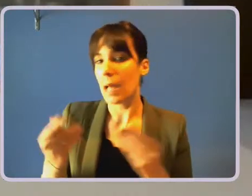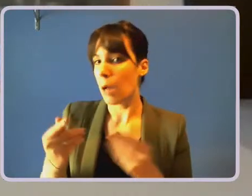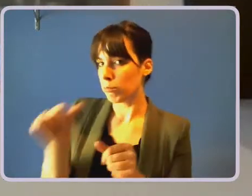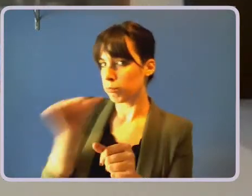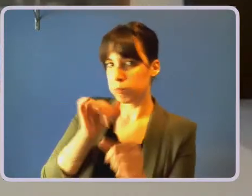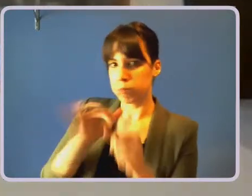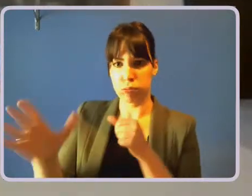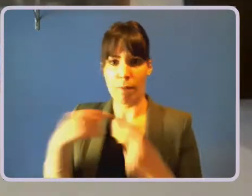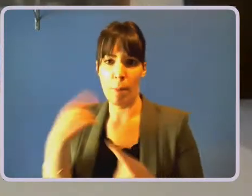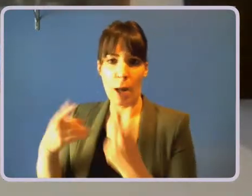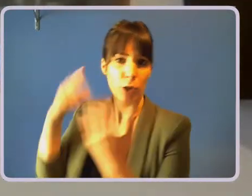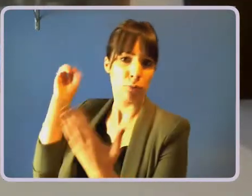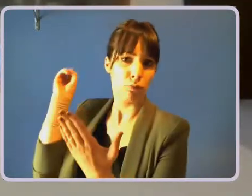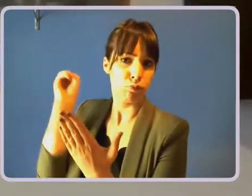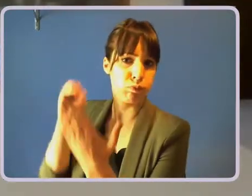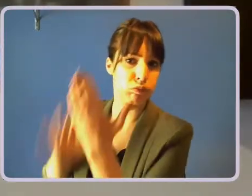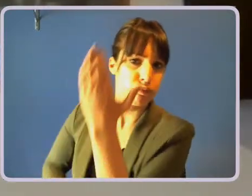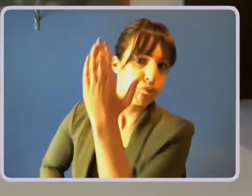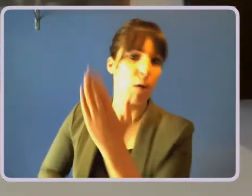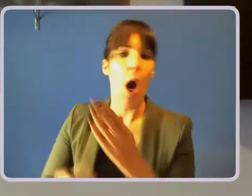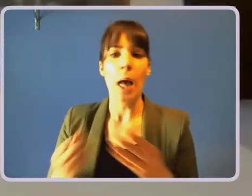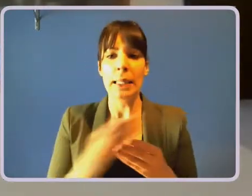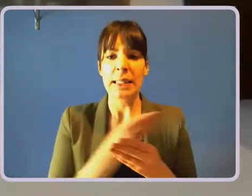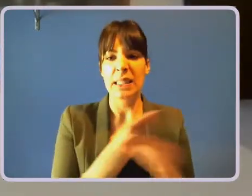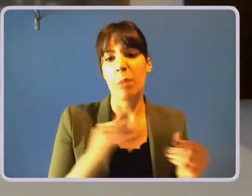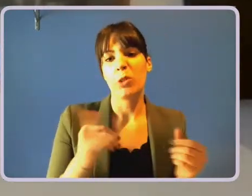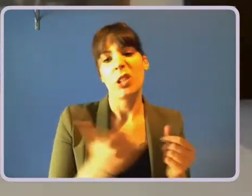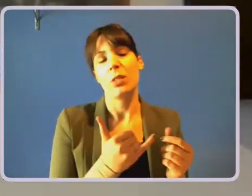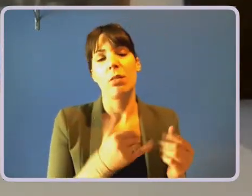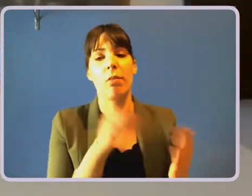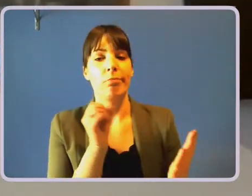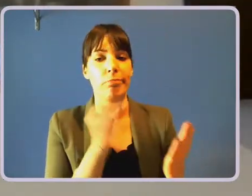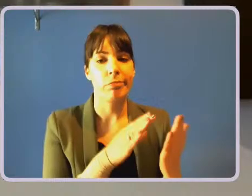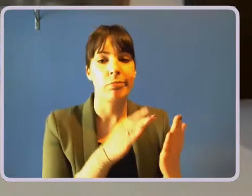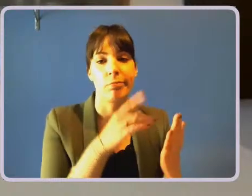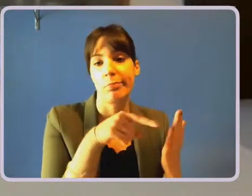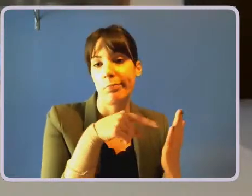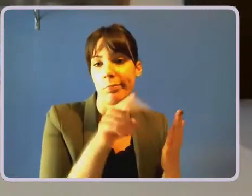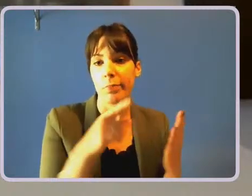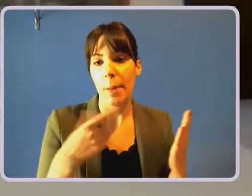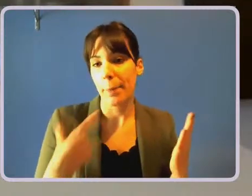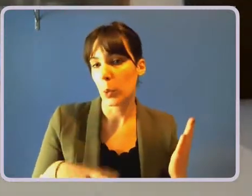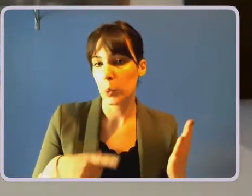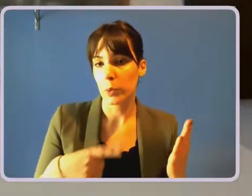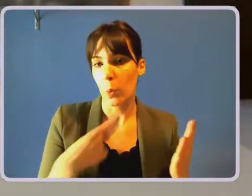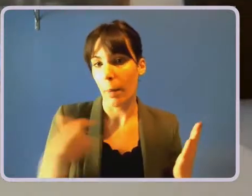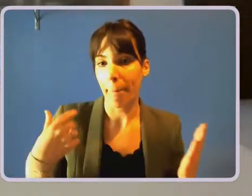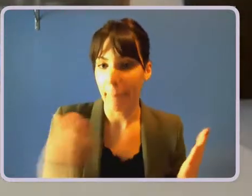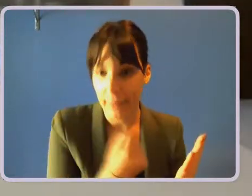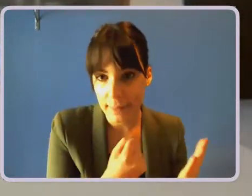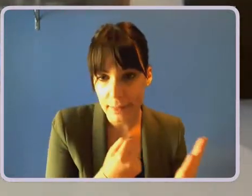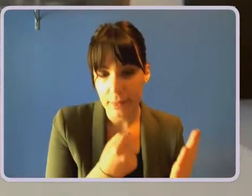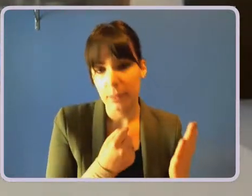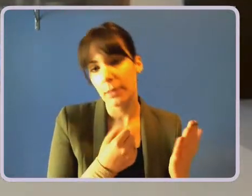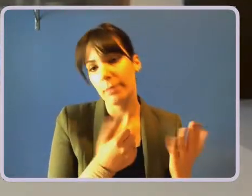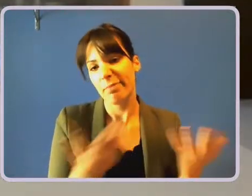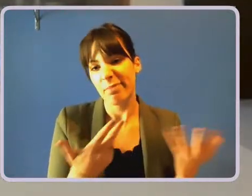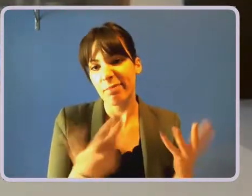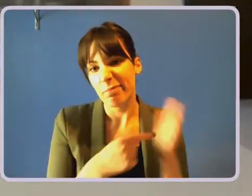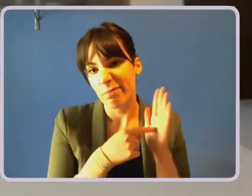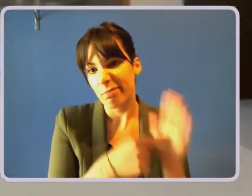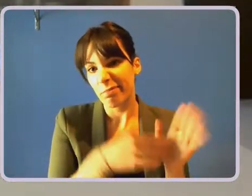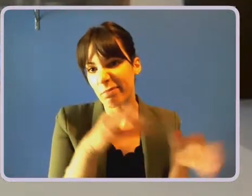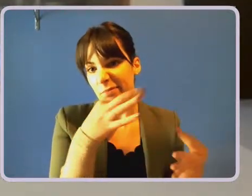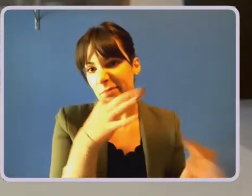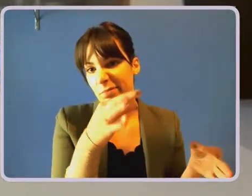it's a tick and flick. We do it because we have to. It's a mandate, and they have a disability action plan. We'd be advocating that